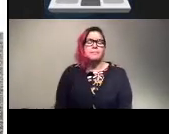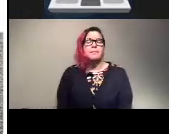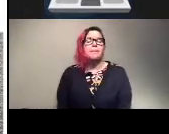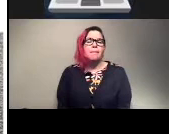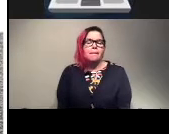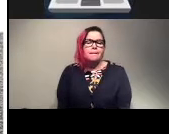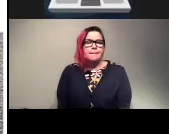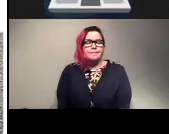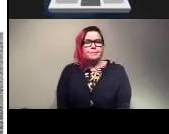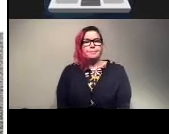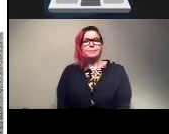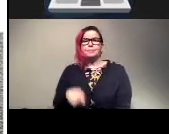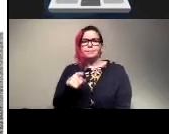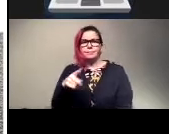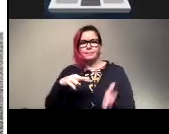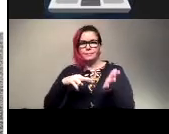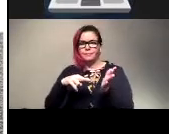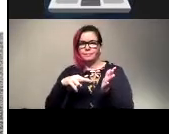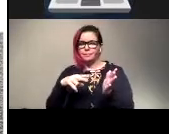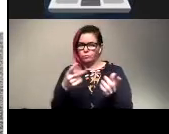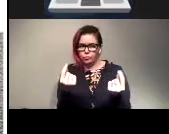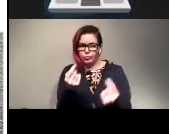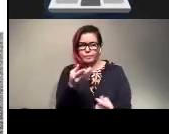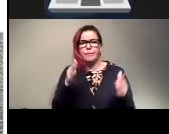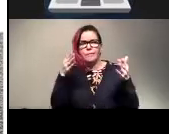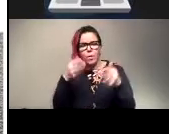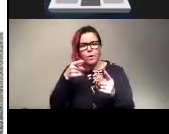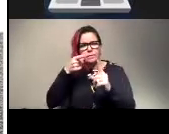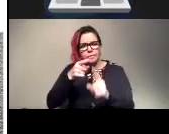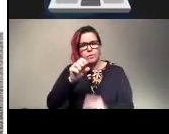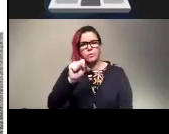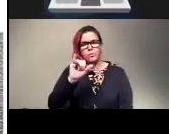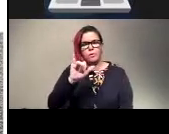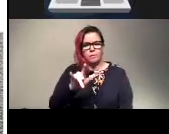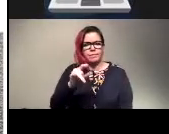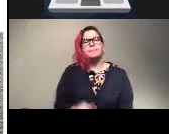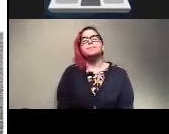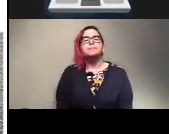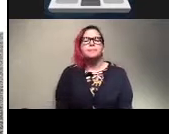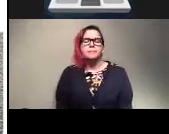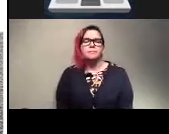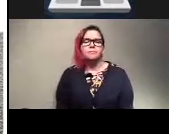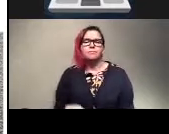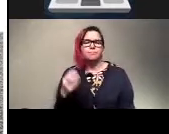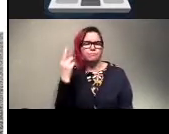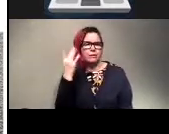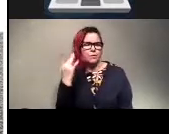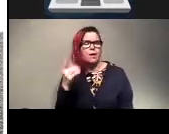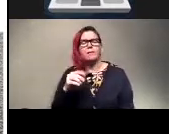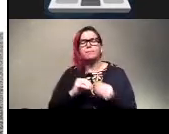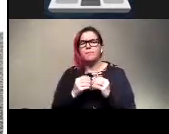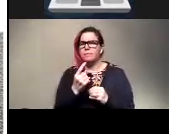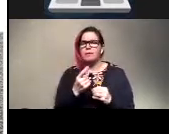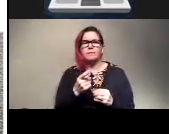And so this is why what we do. So we focus primarily on soil, and there's a number of reasons. One is that actually most of